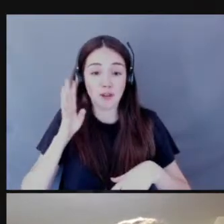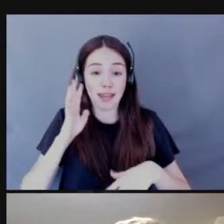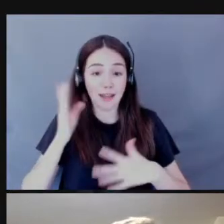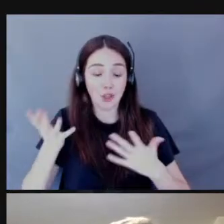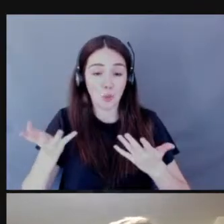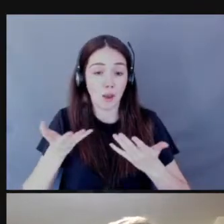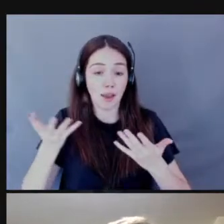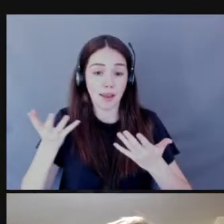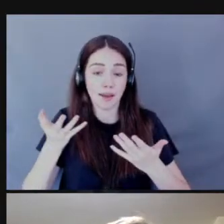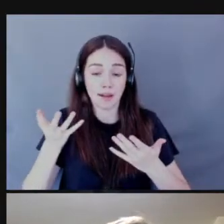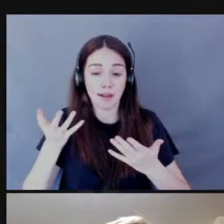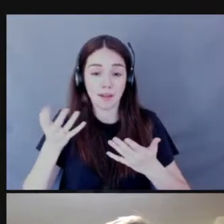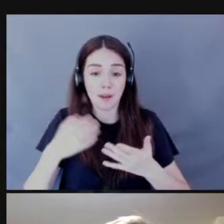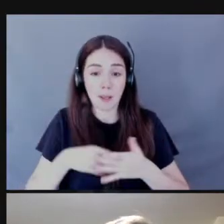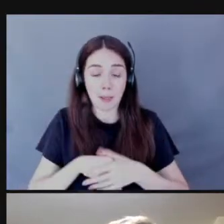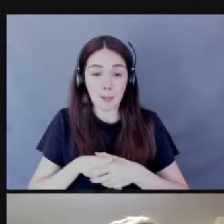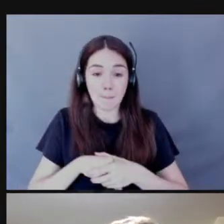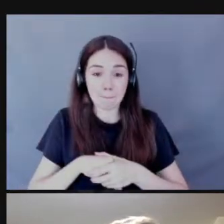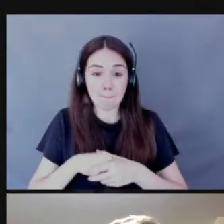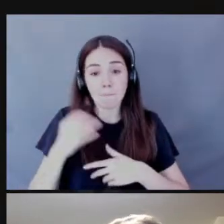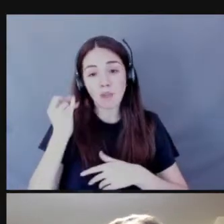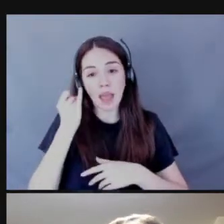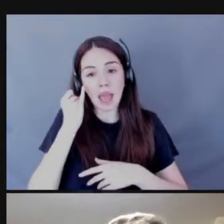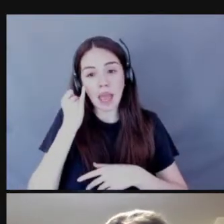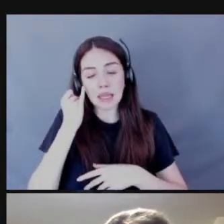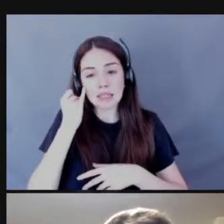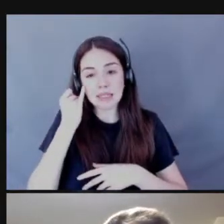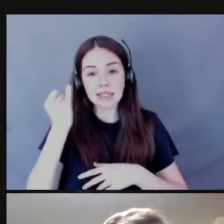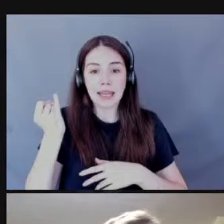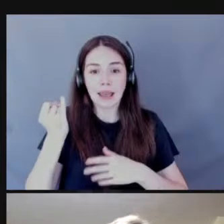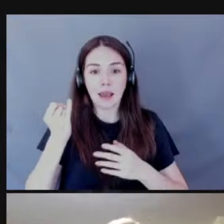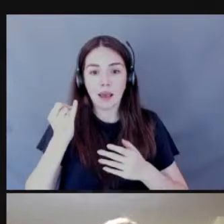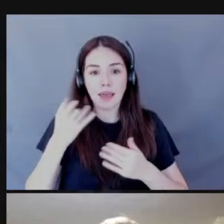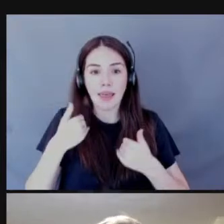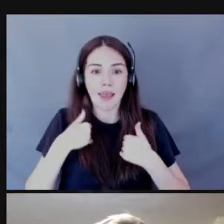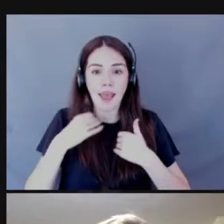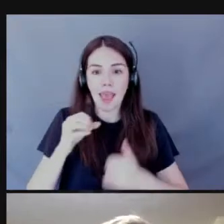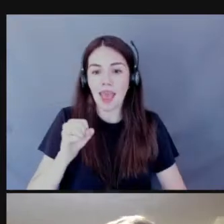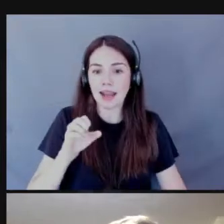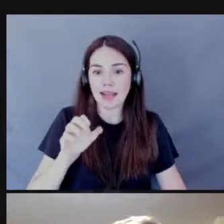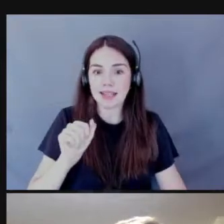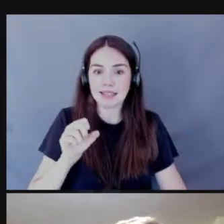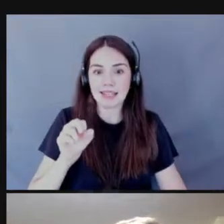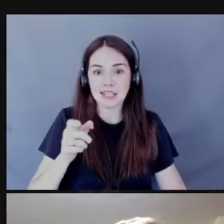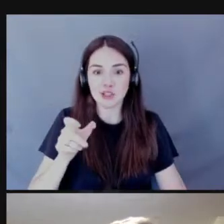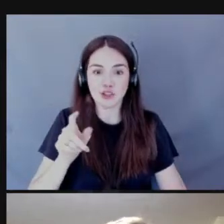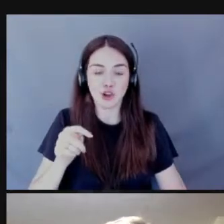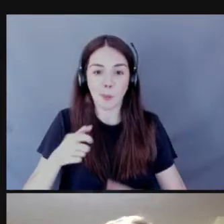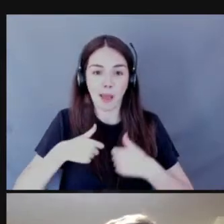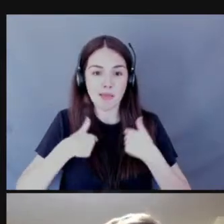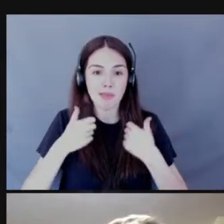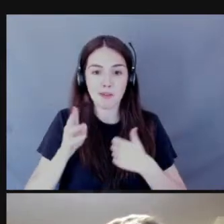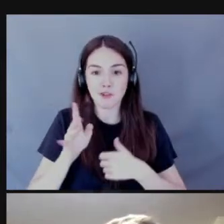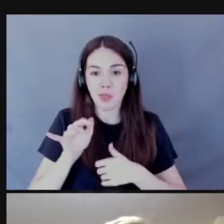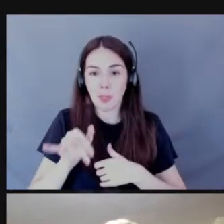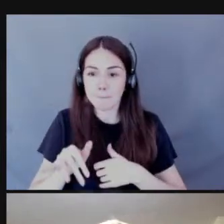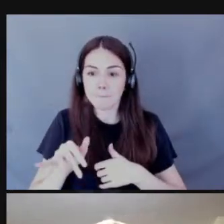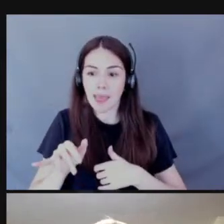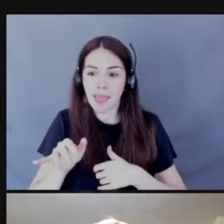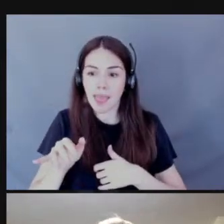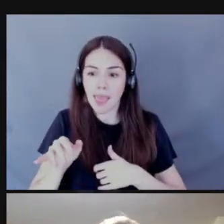were some kind of sea serpents that lived in the bay and sort of traveled around the